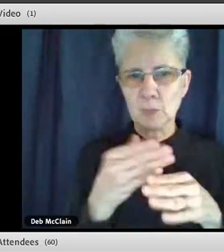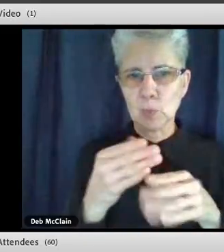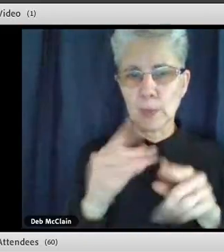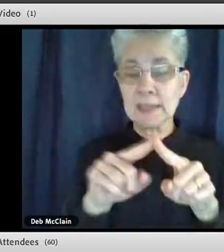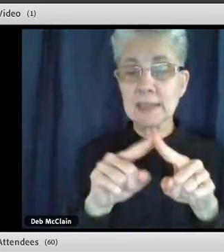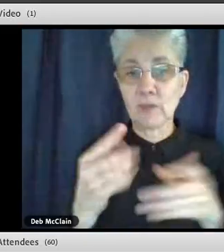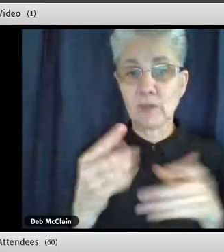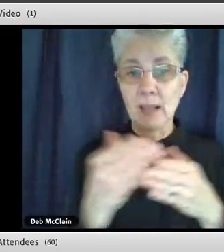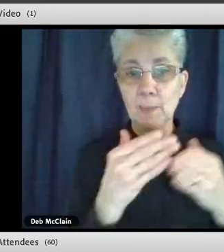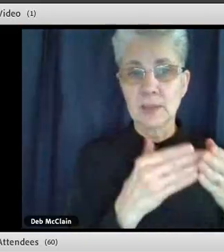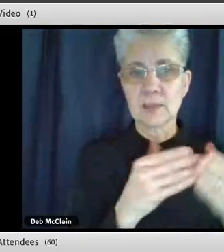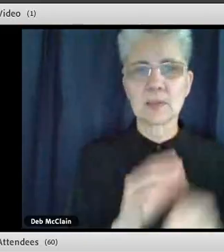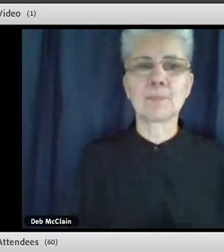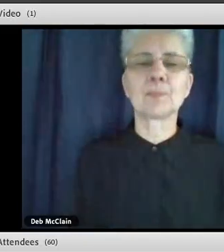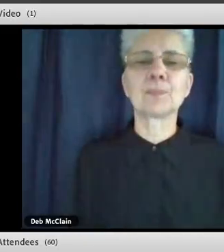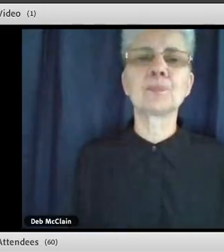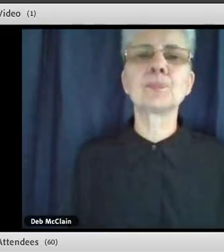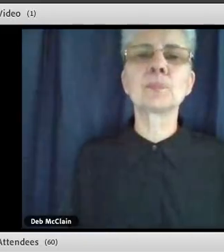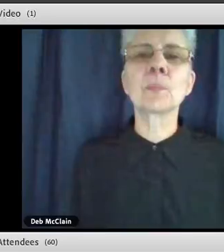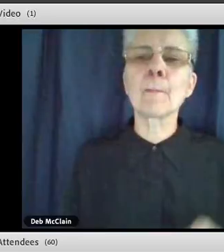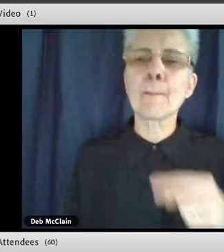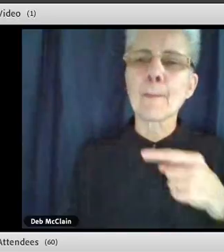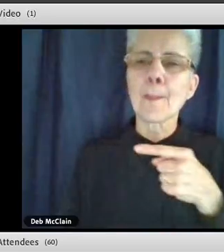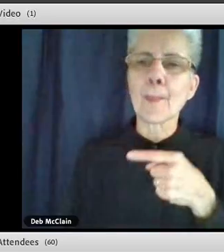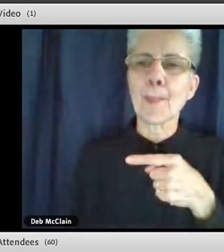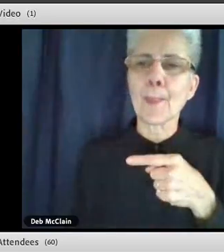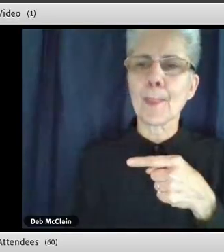elements. And here are just, because I'm